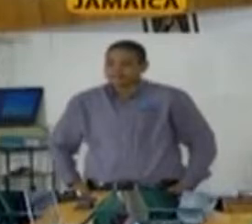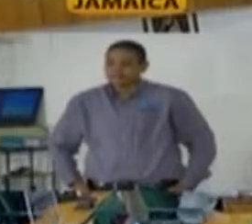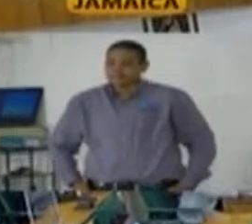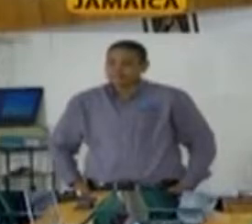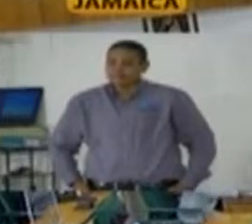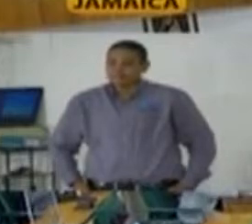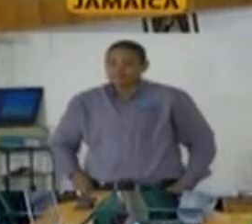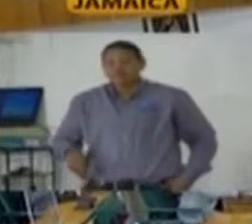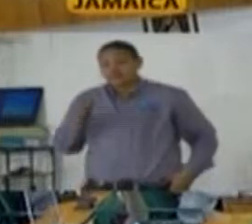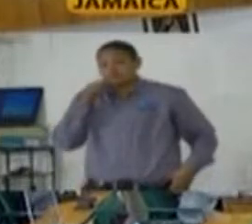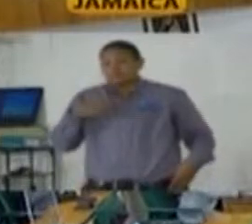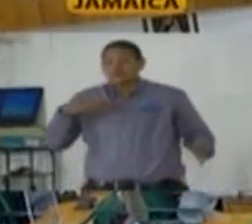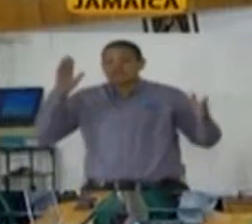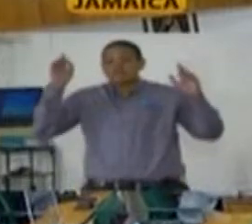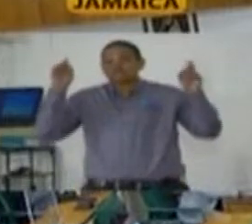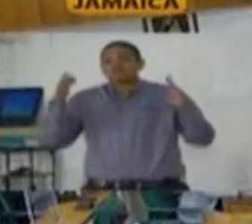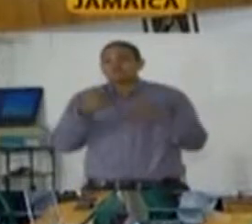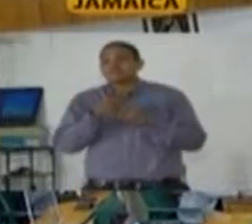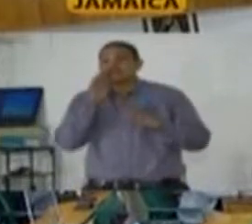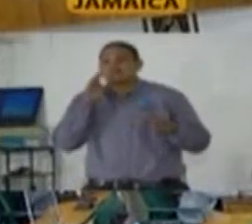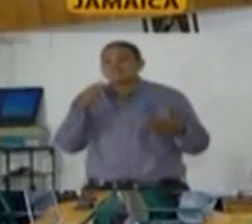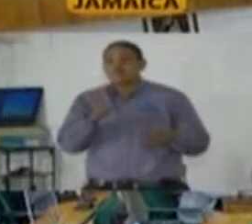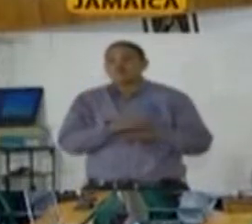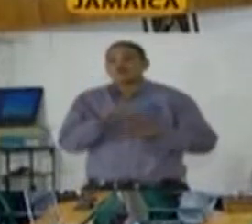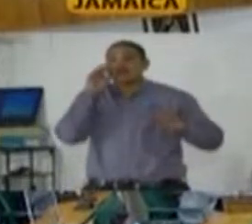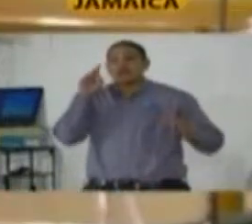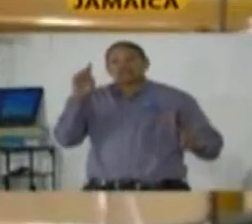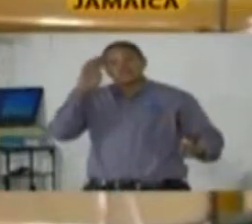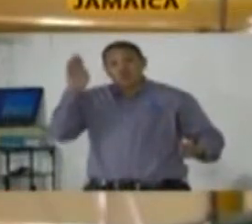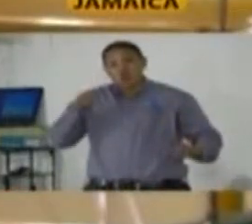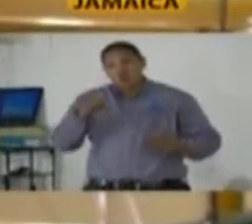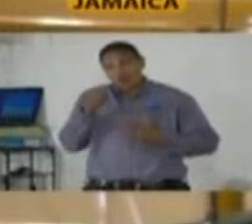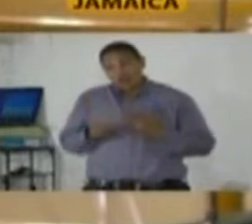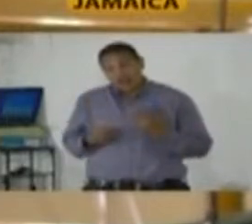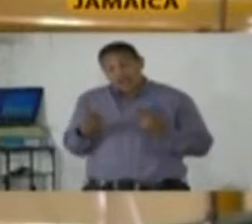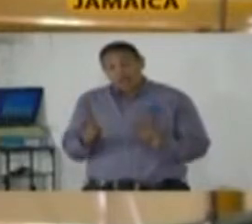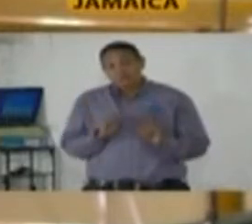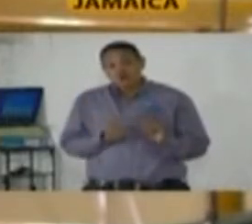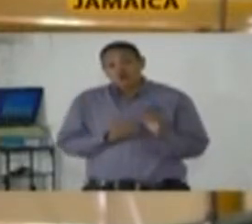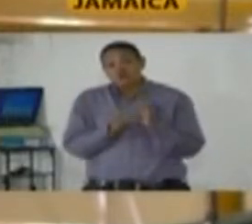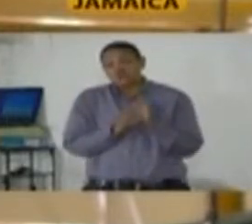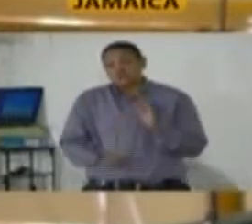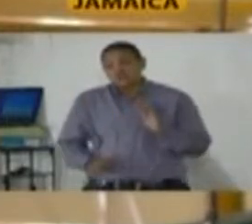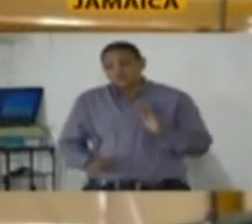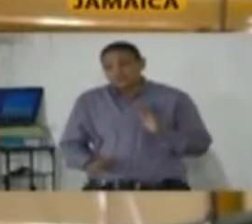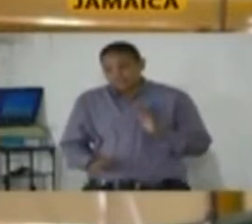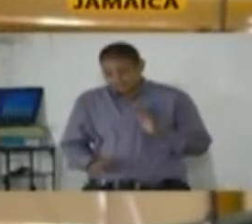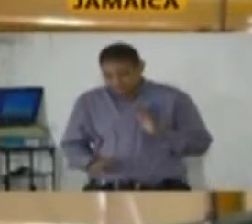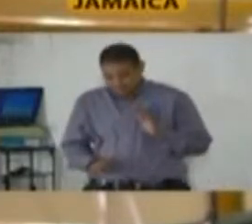Madam Speaker, we have to tackle education on all fronts. Our students' nutritional